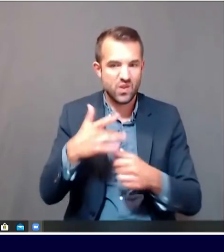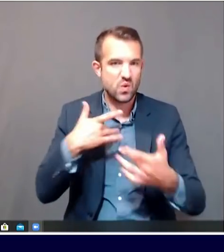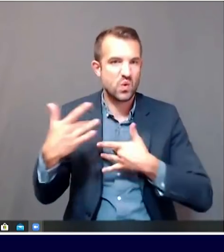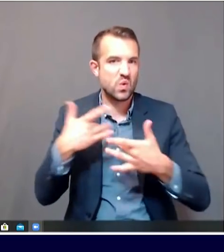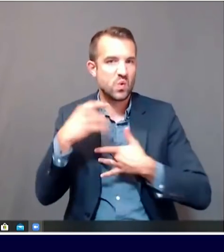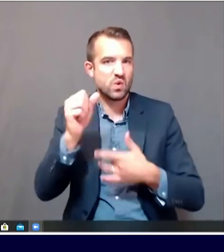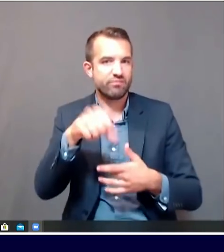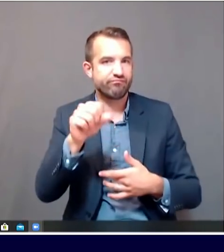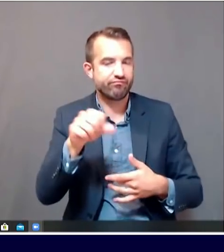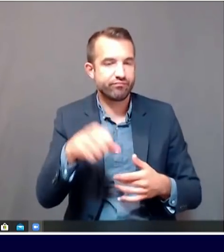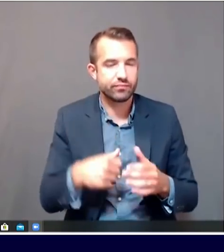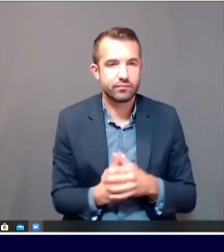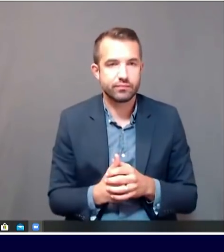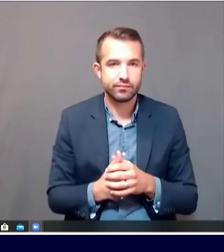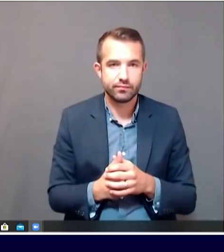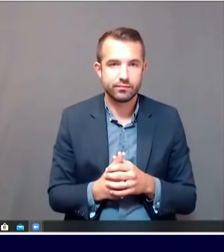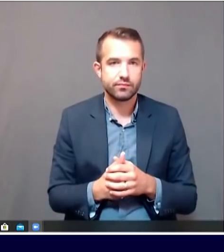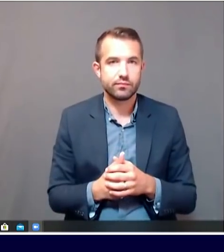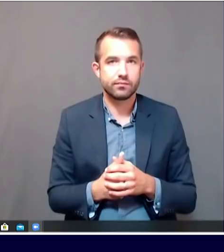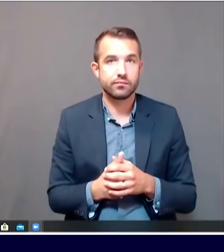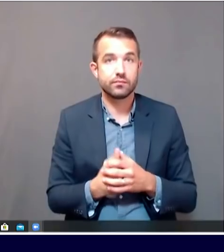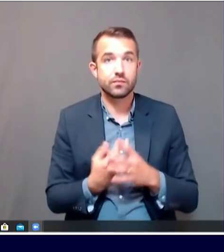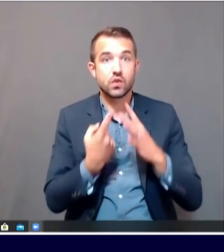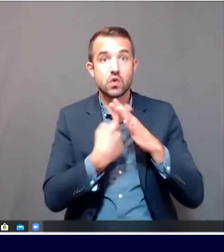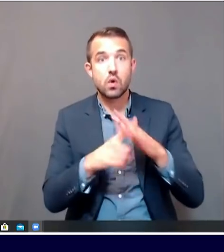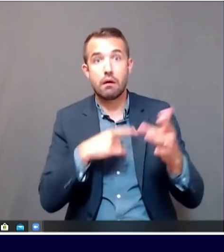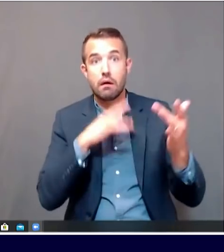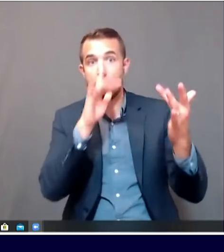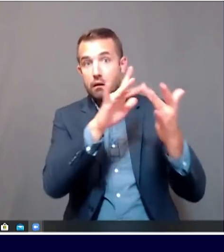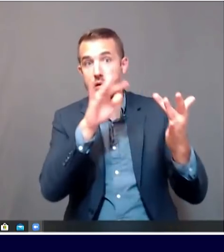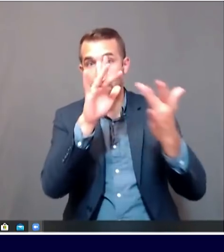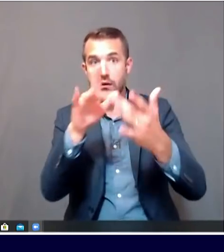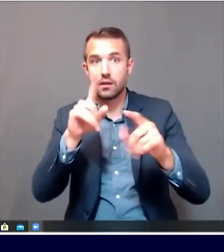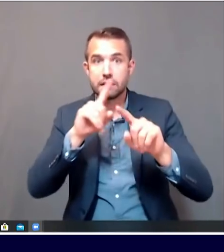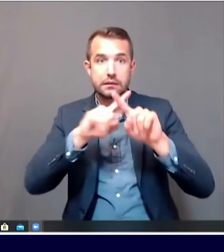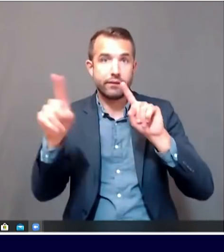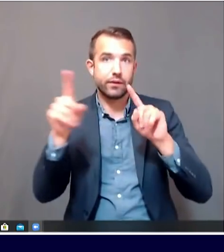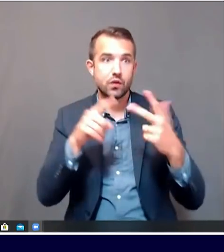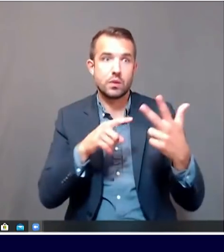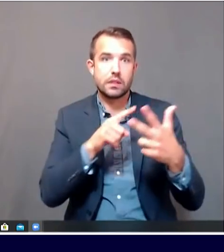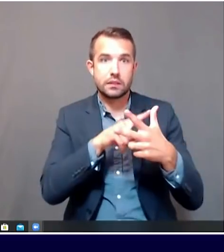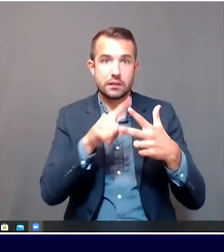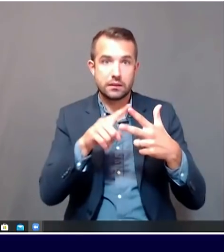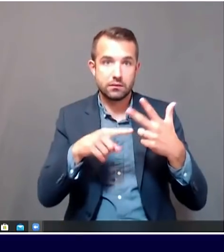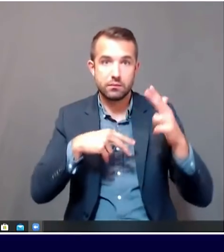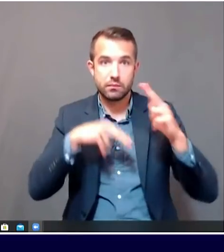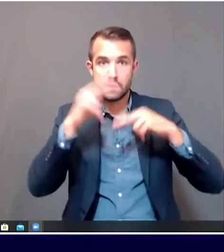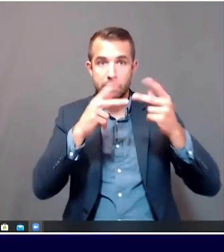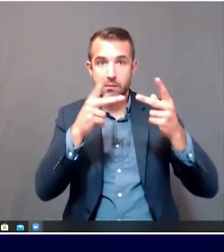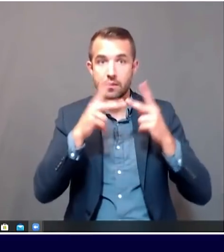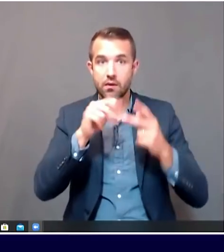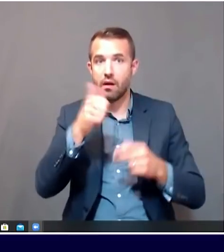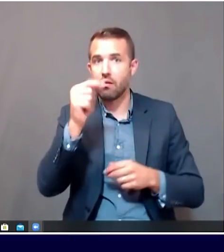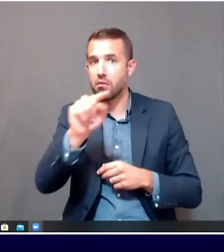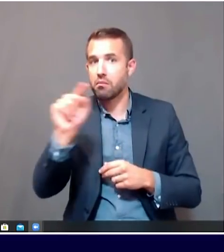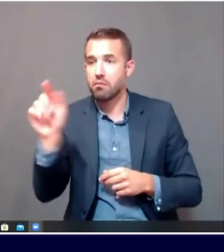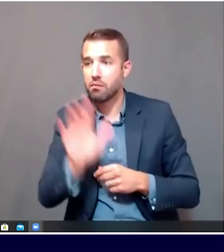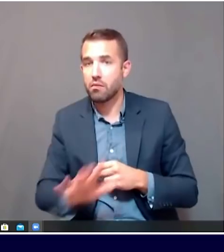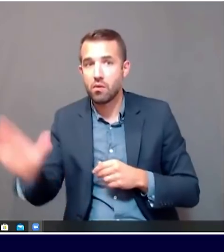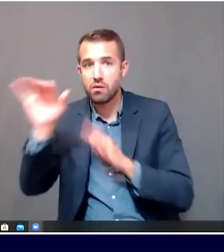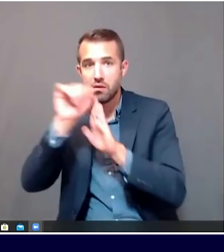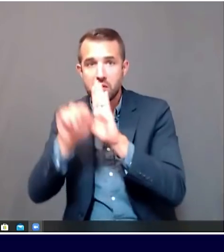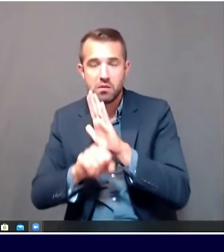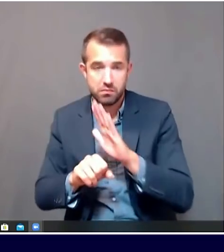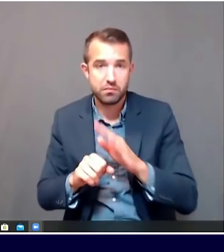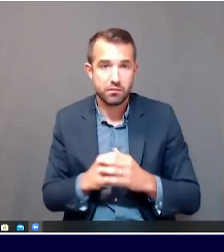we've been starting to reach out to facilities, not just these 3 facilities, but facilities across the state to make sure